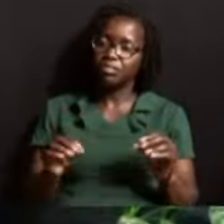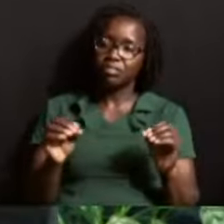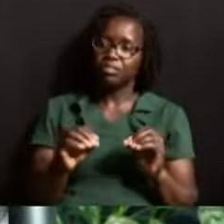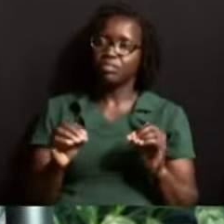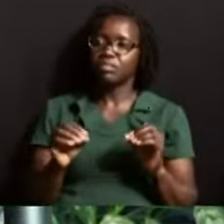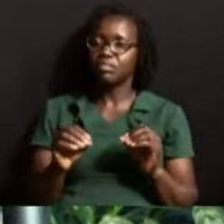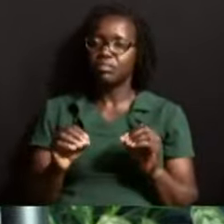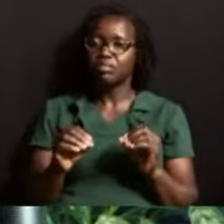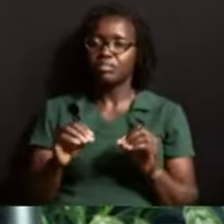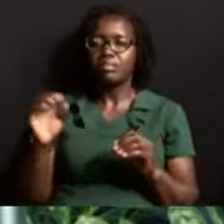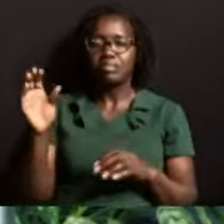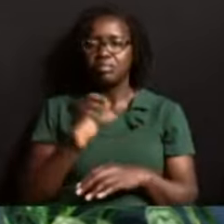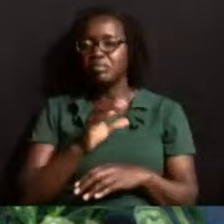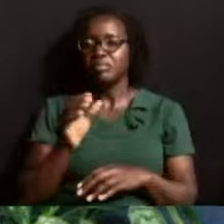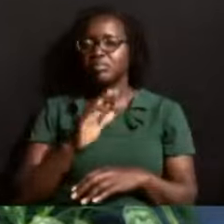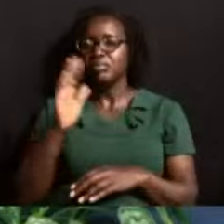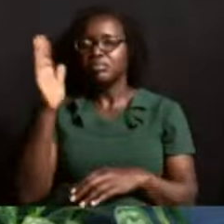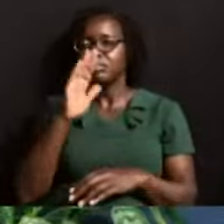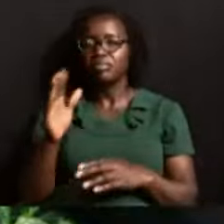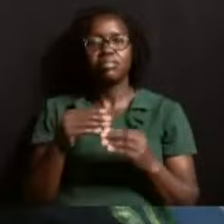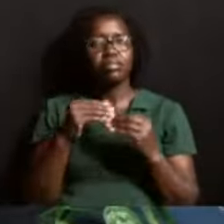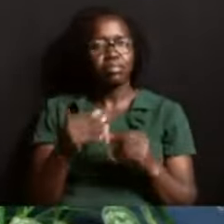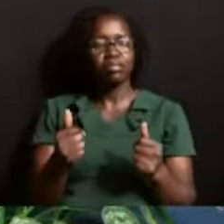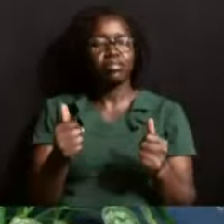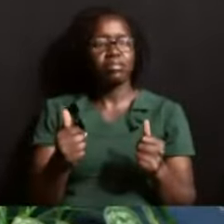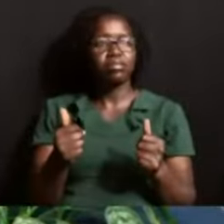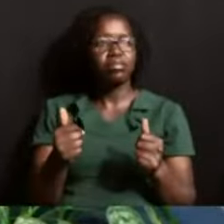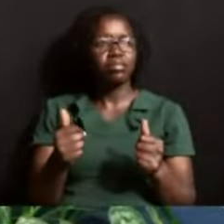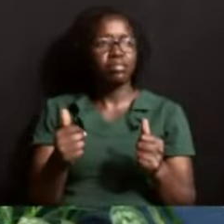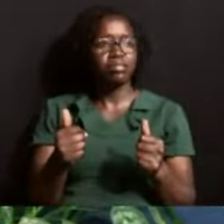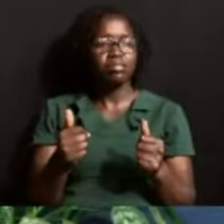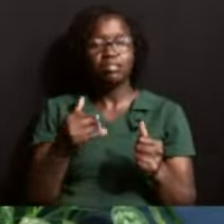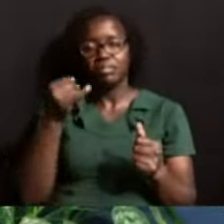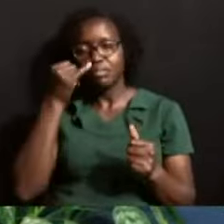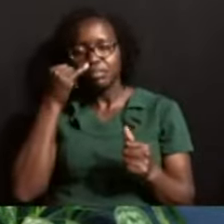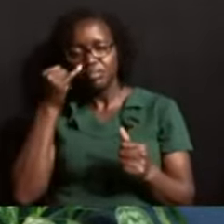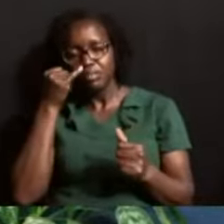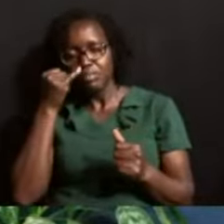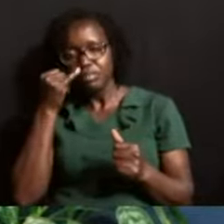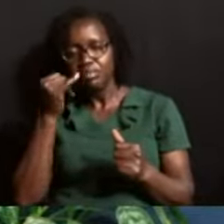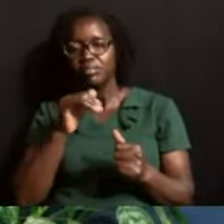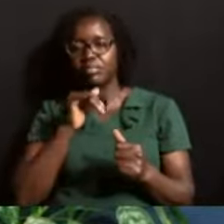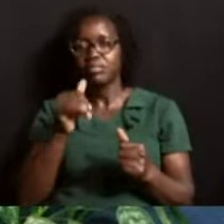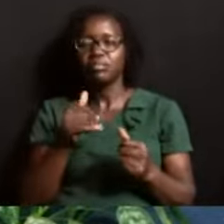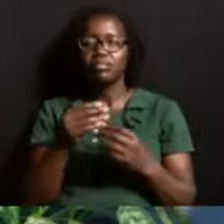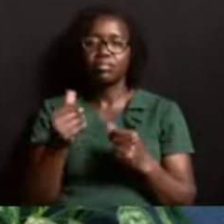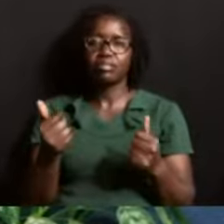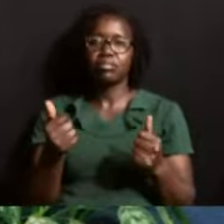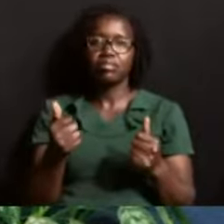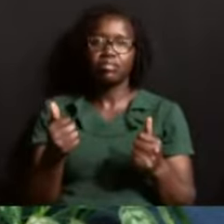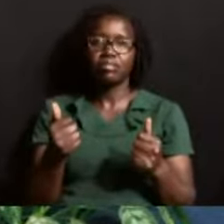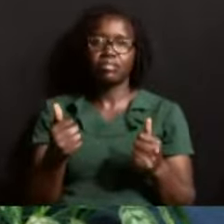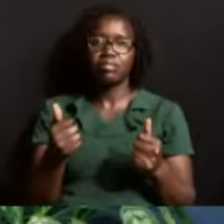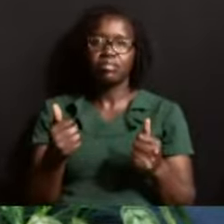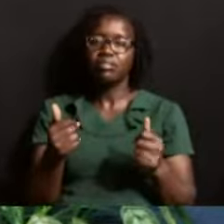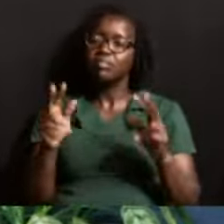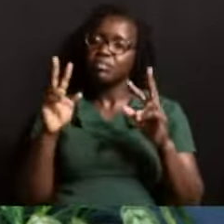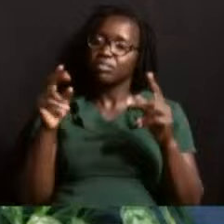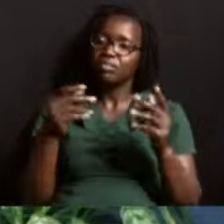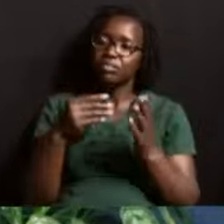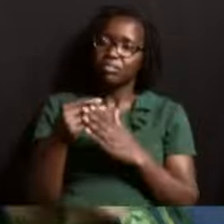Alcohol will not sort the issue. Drugs will not sort the issue.